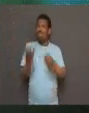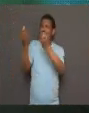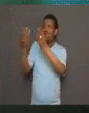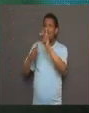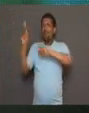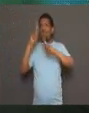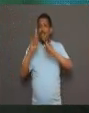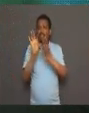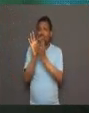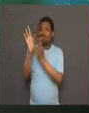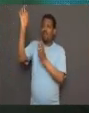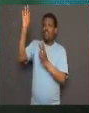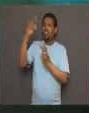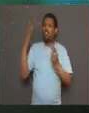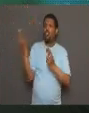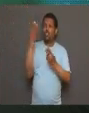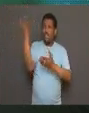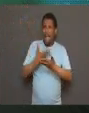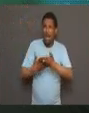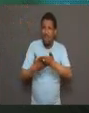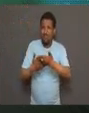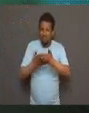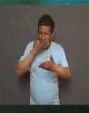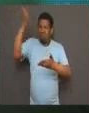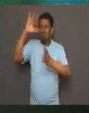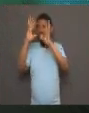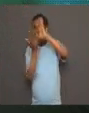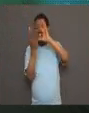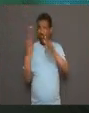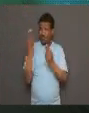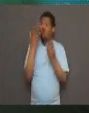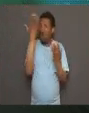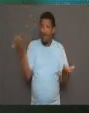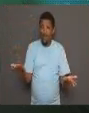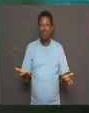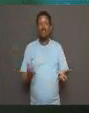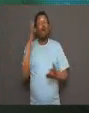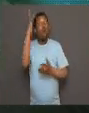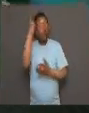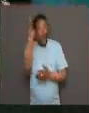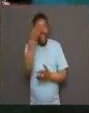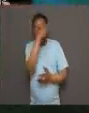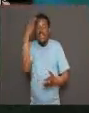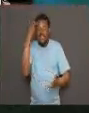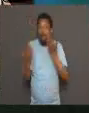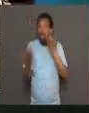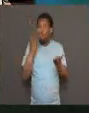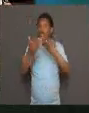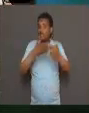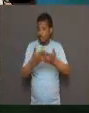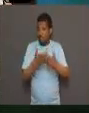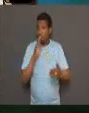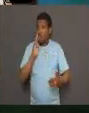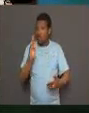why most people prefer to use a map rather than a globe.